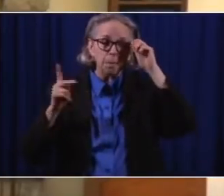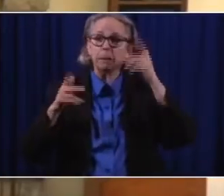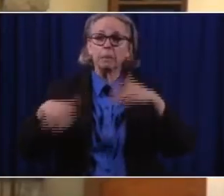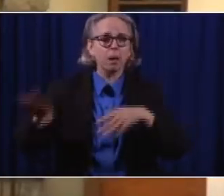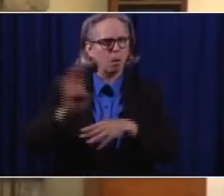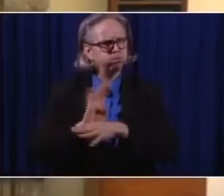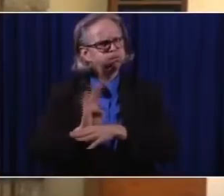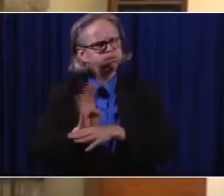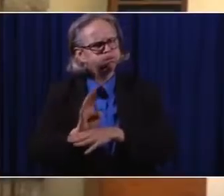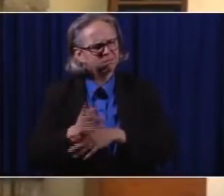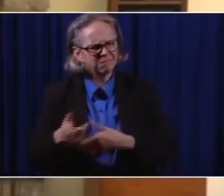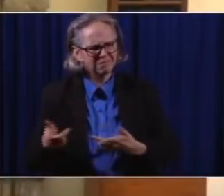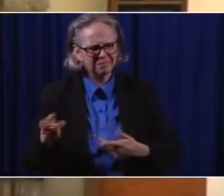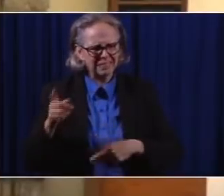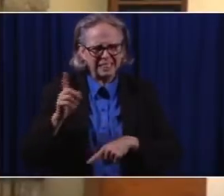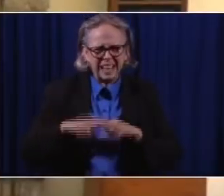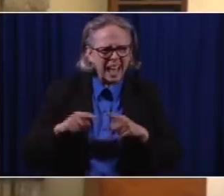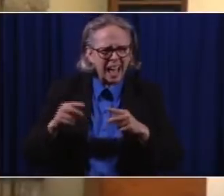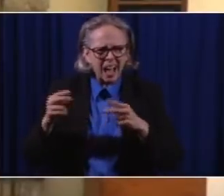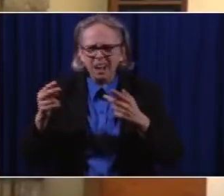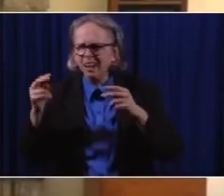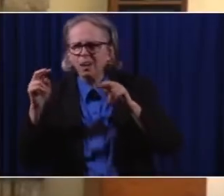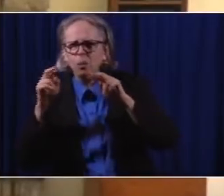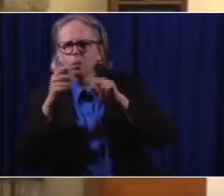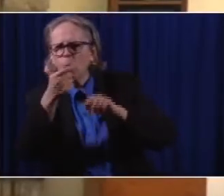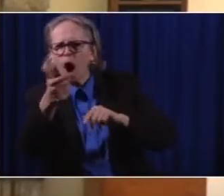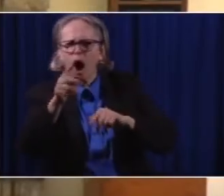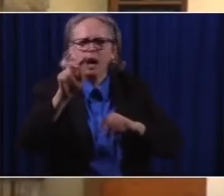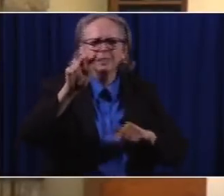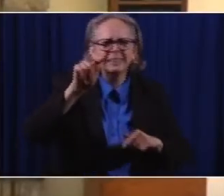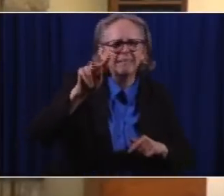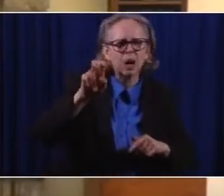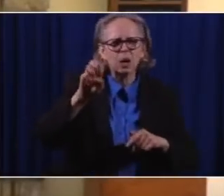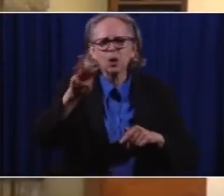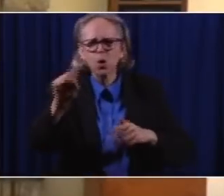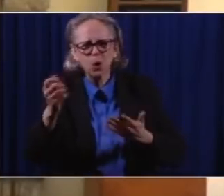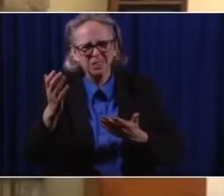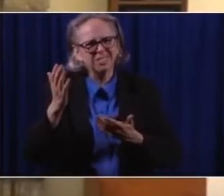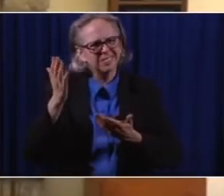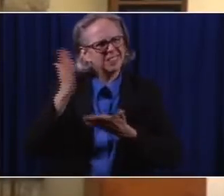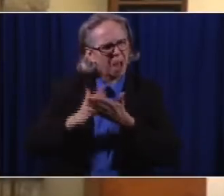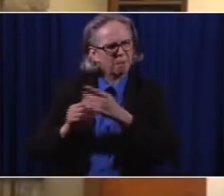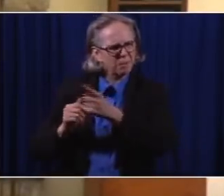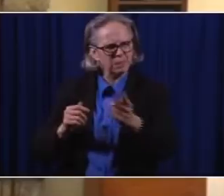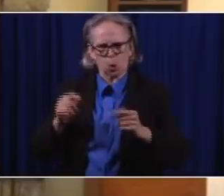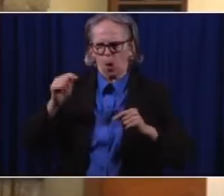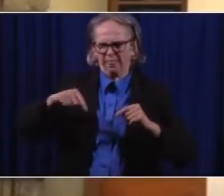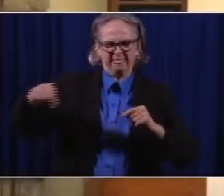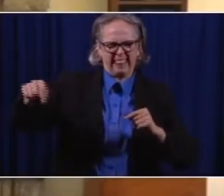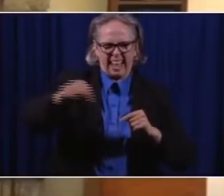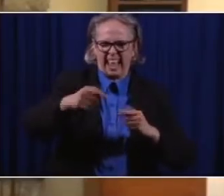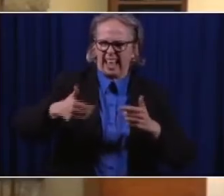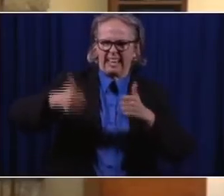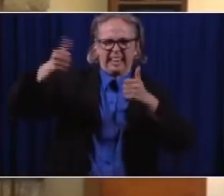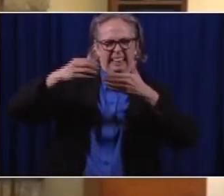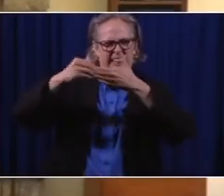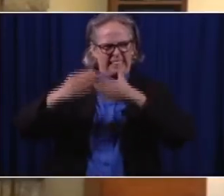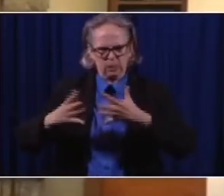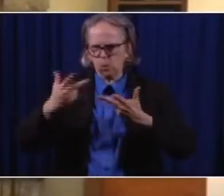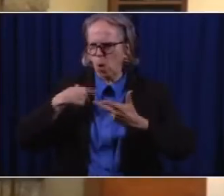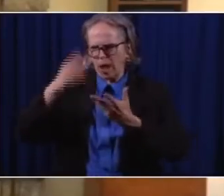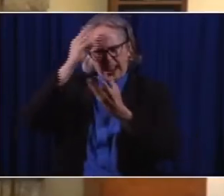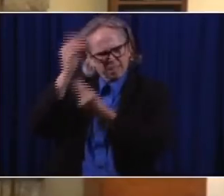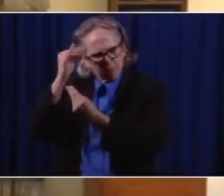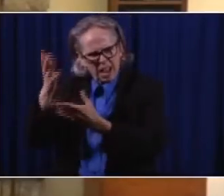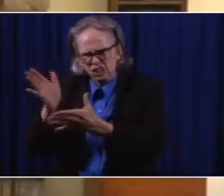so it's bringing people together in counties is one way, to get back to your question, one way that we try to bring